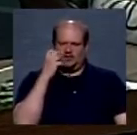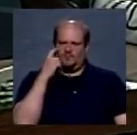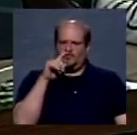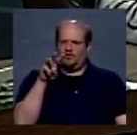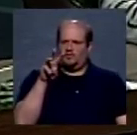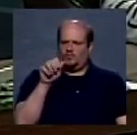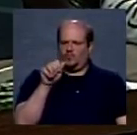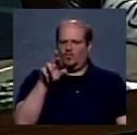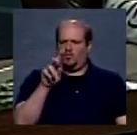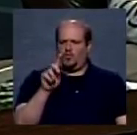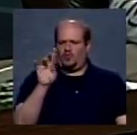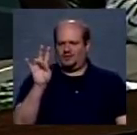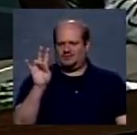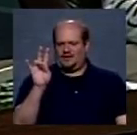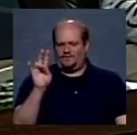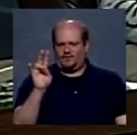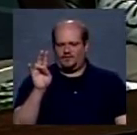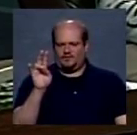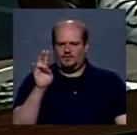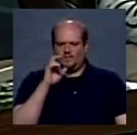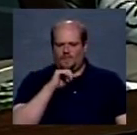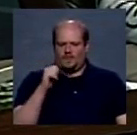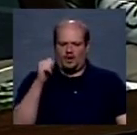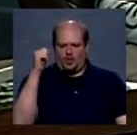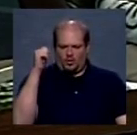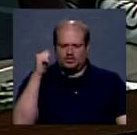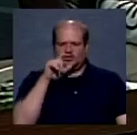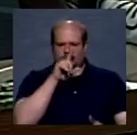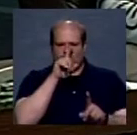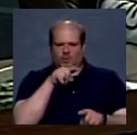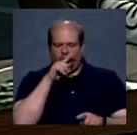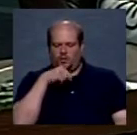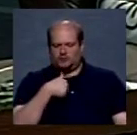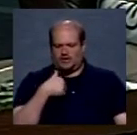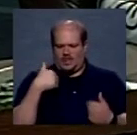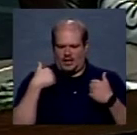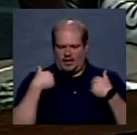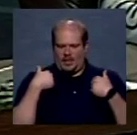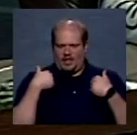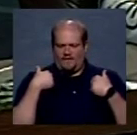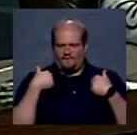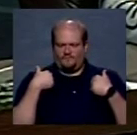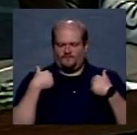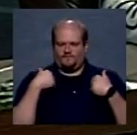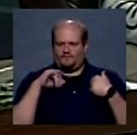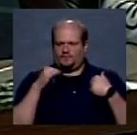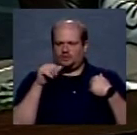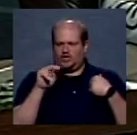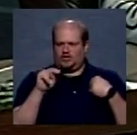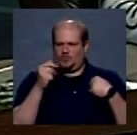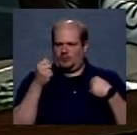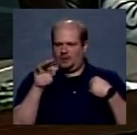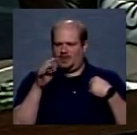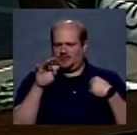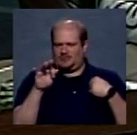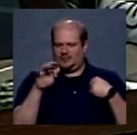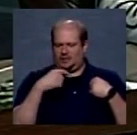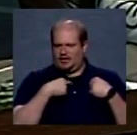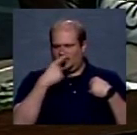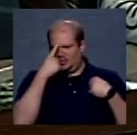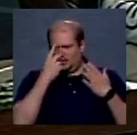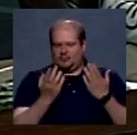7. The oldest reports that I had was January 19th, and I think